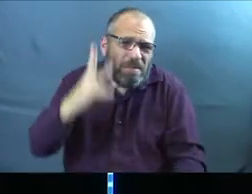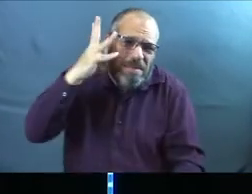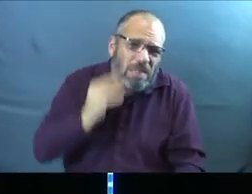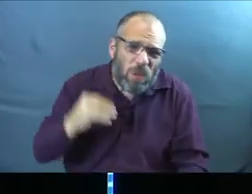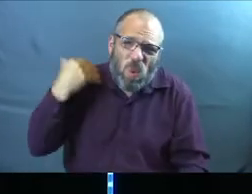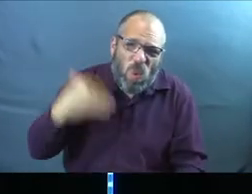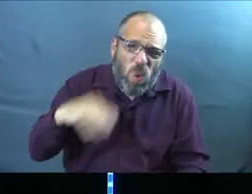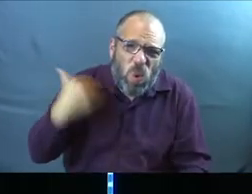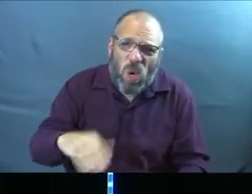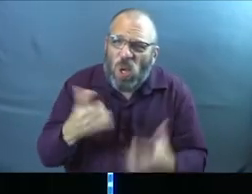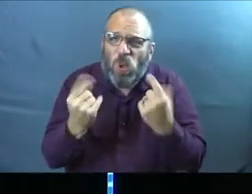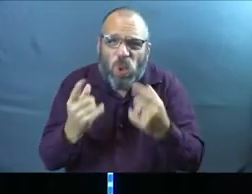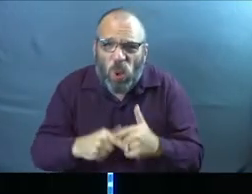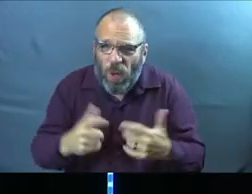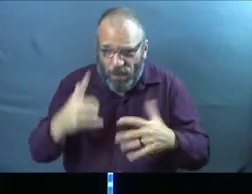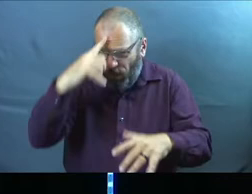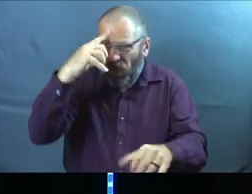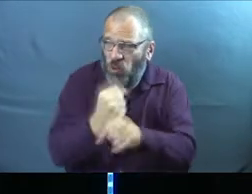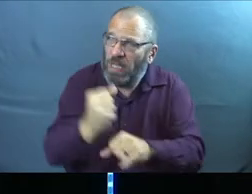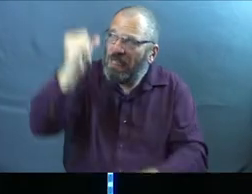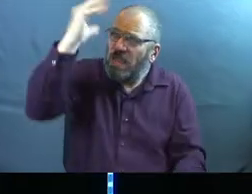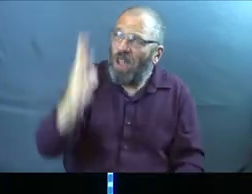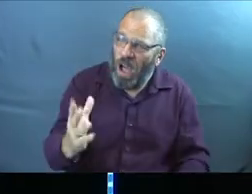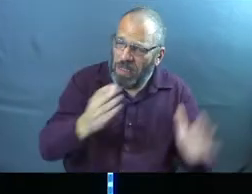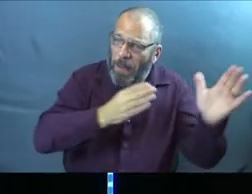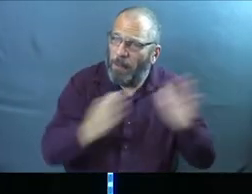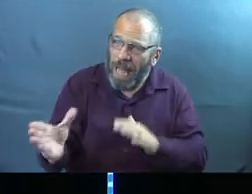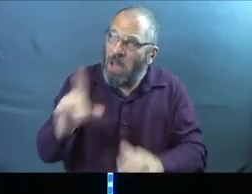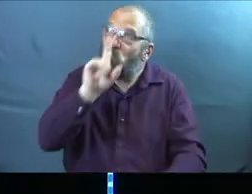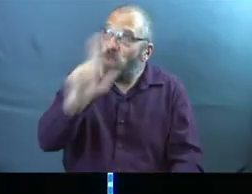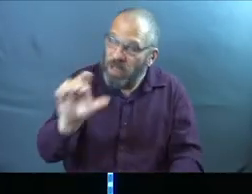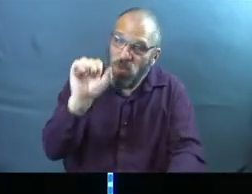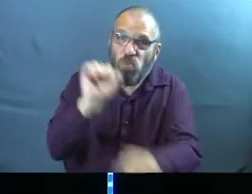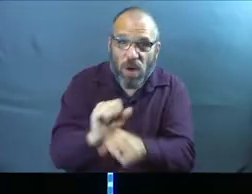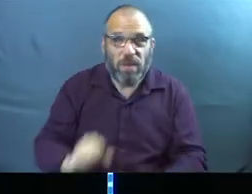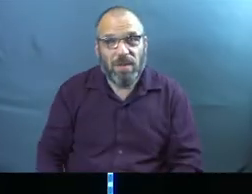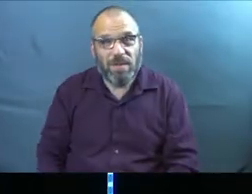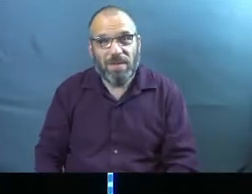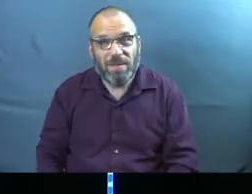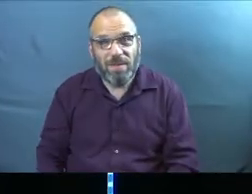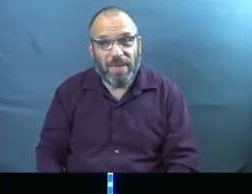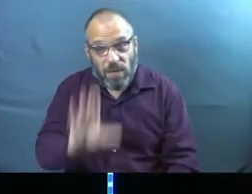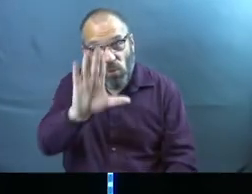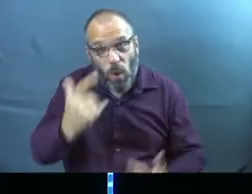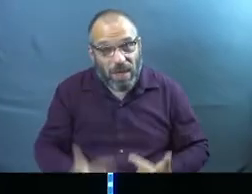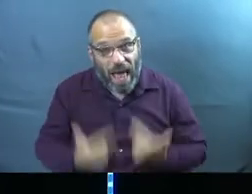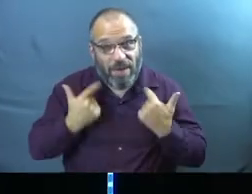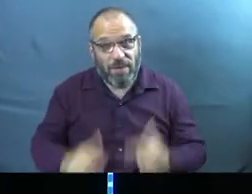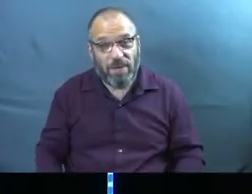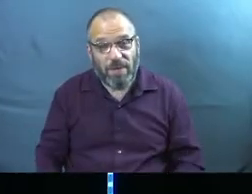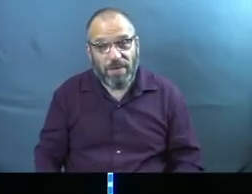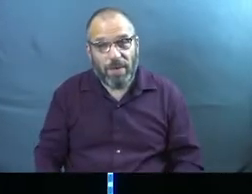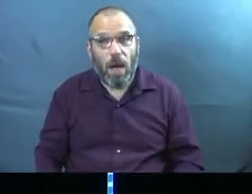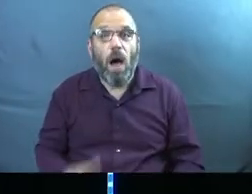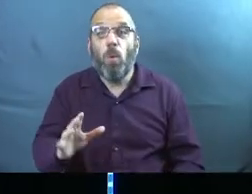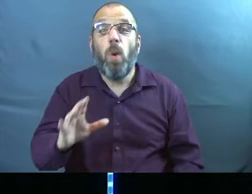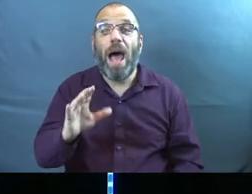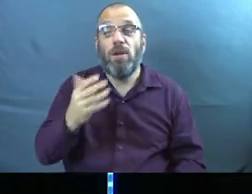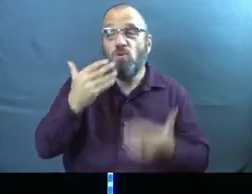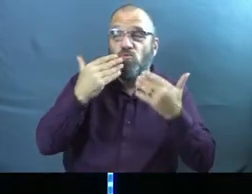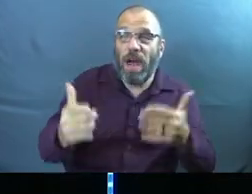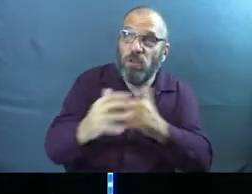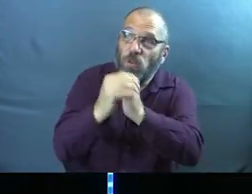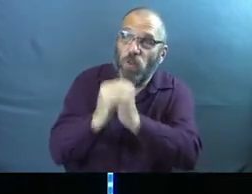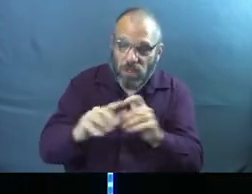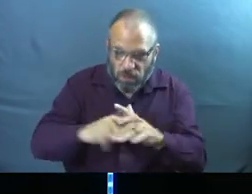before. What are you doing? You're trusting that God's plan actually works in a Christian life. Because when gratitude